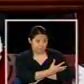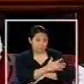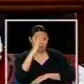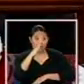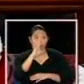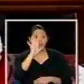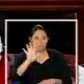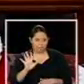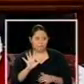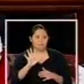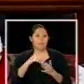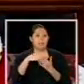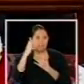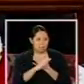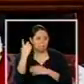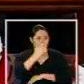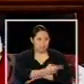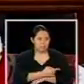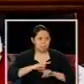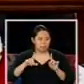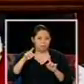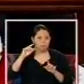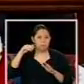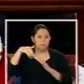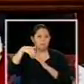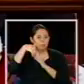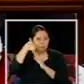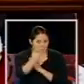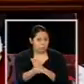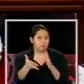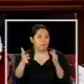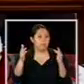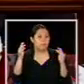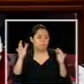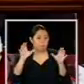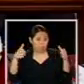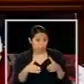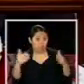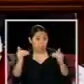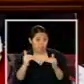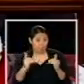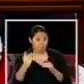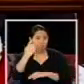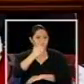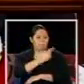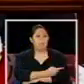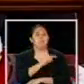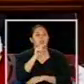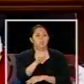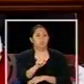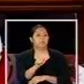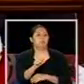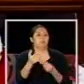5 calendar days, but the next session day, ibig sabihin kasunod na session day, yun ho ang